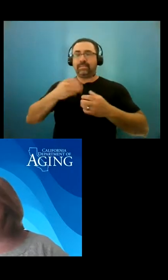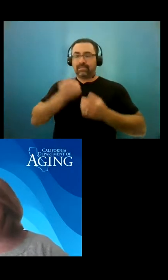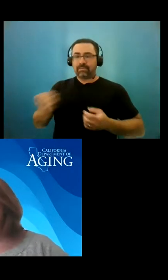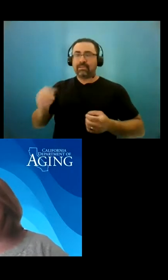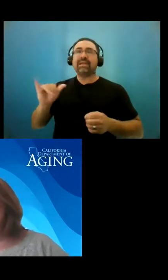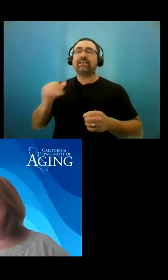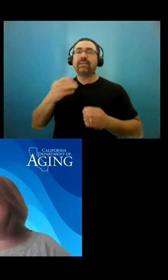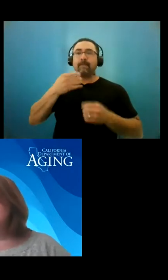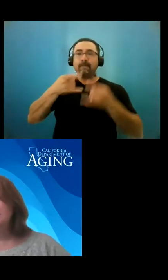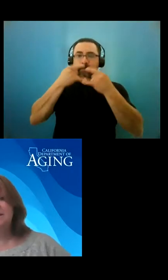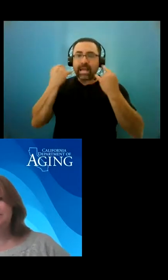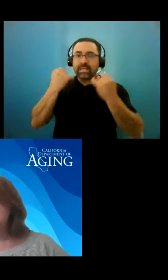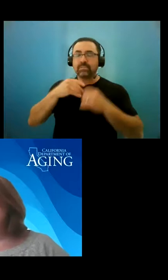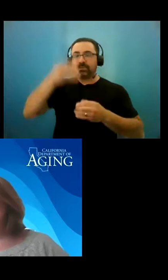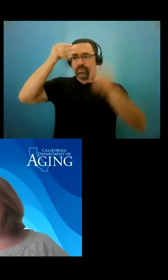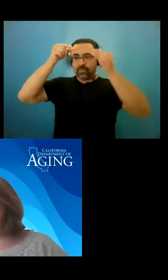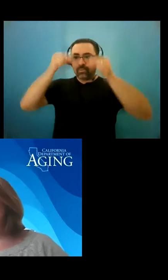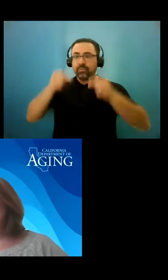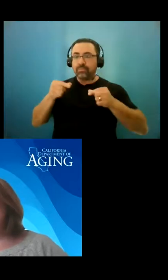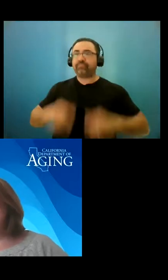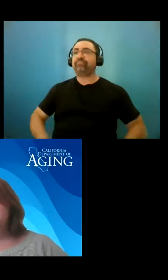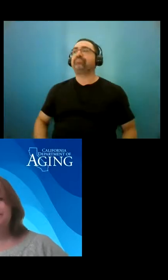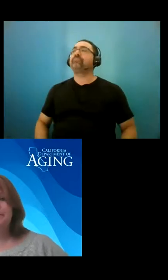shields. Next slide, please.